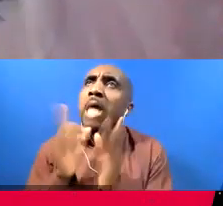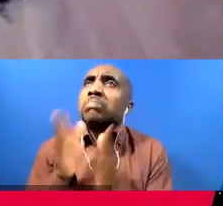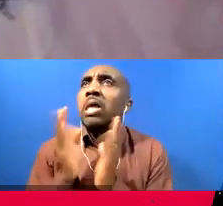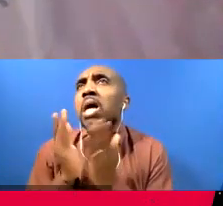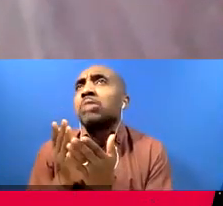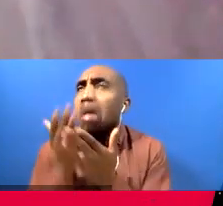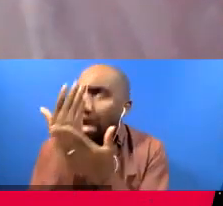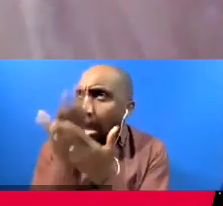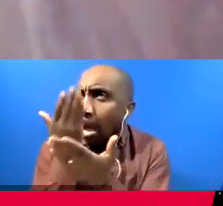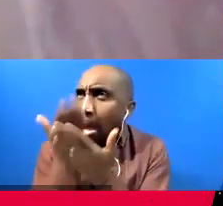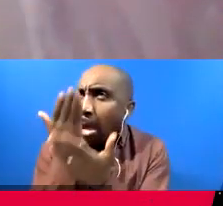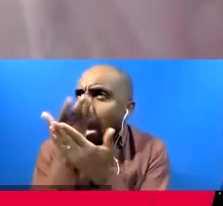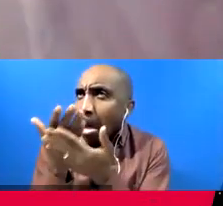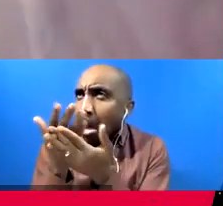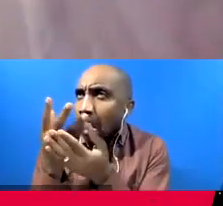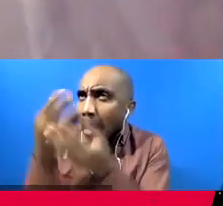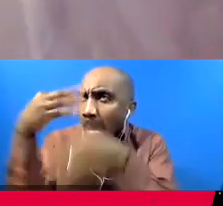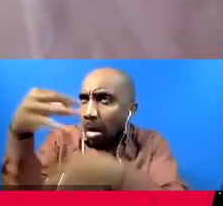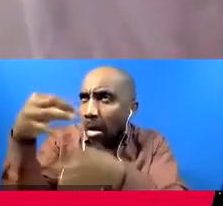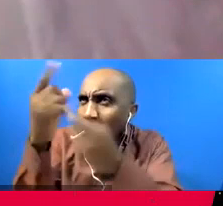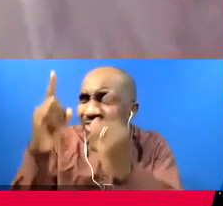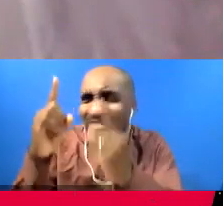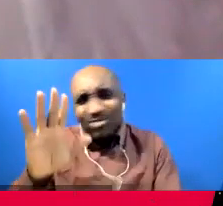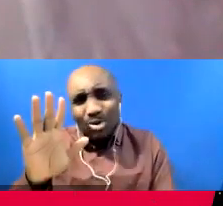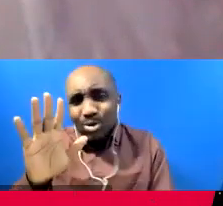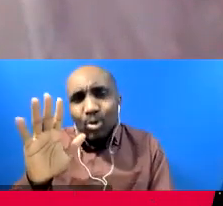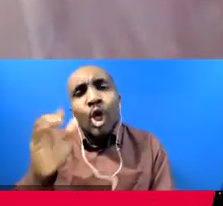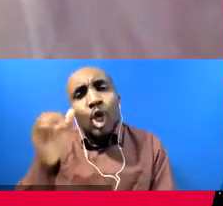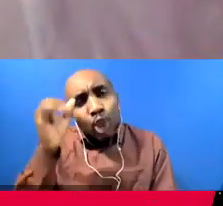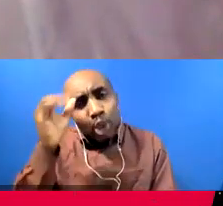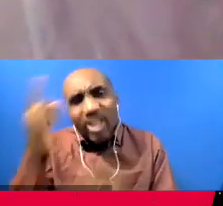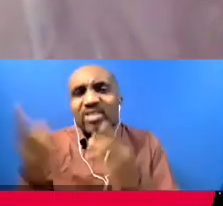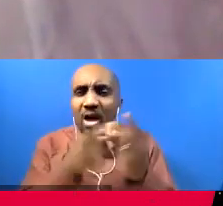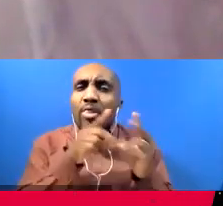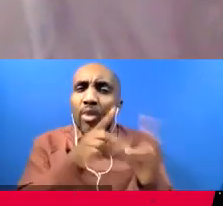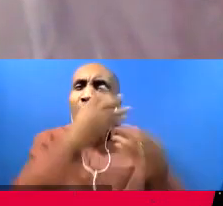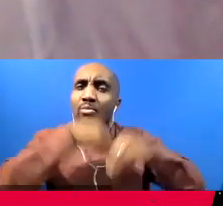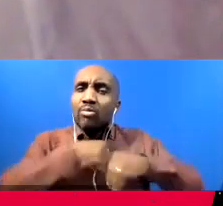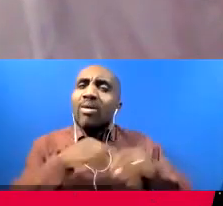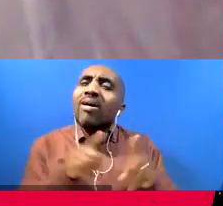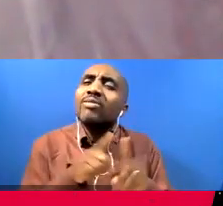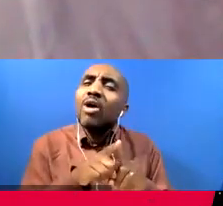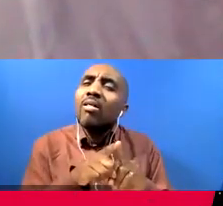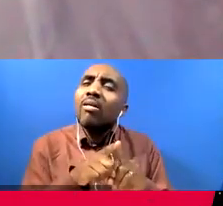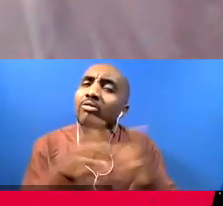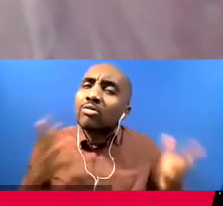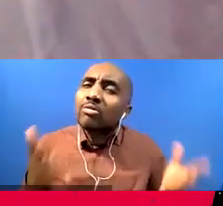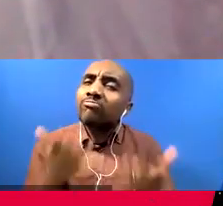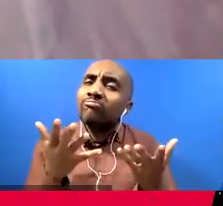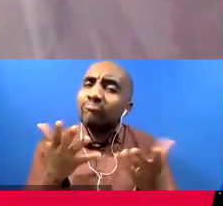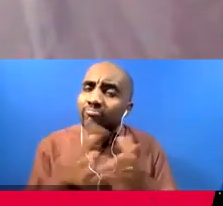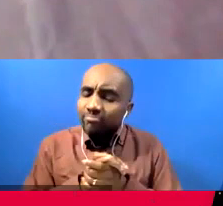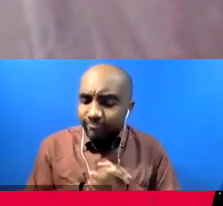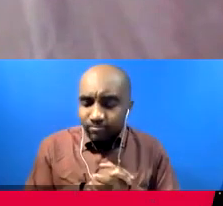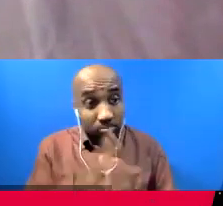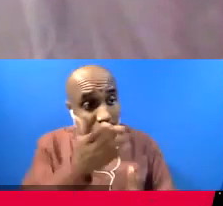kind of say that that's not the be all and end all of it all. And oftentimes alternative sites of knowledge production are dismissed, and I think I wanted